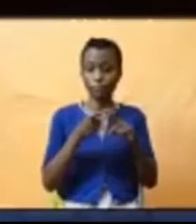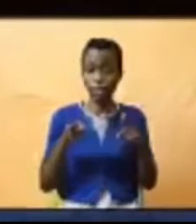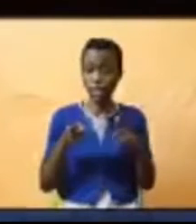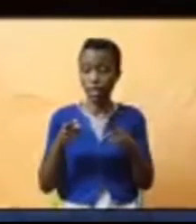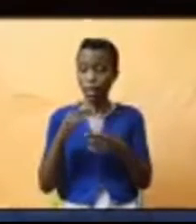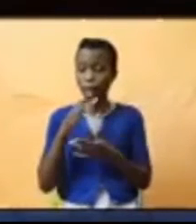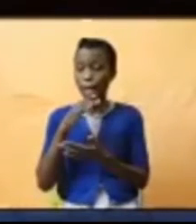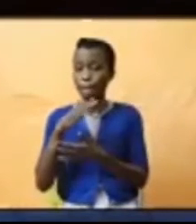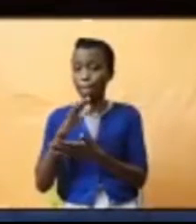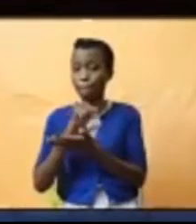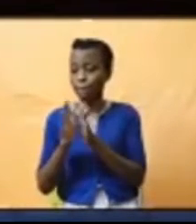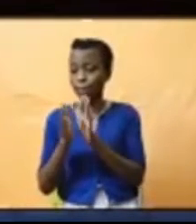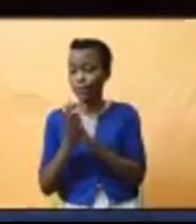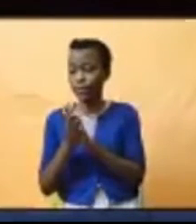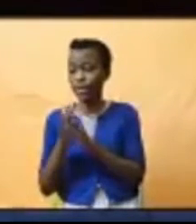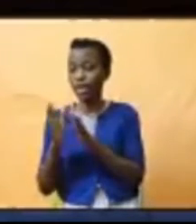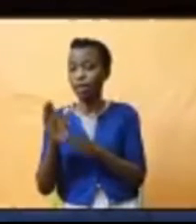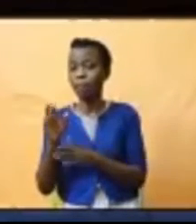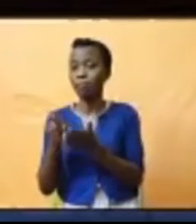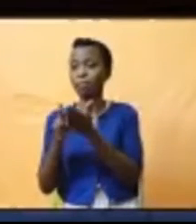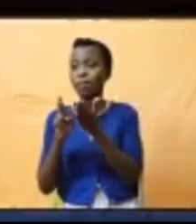taker?